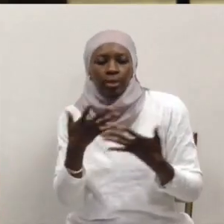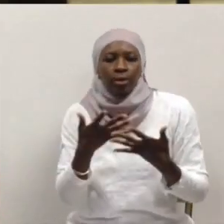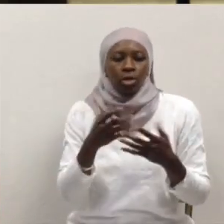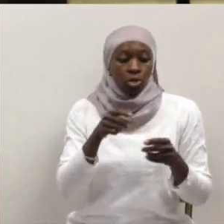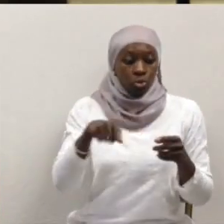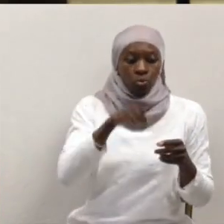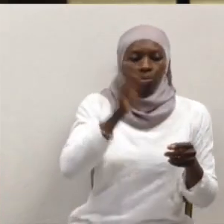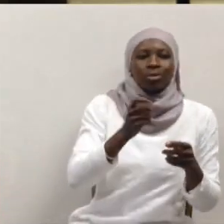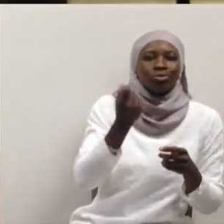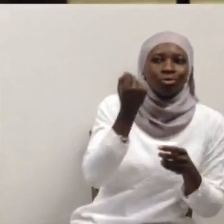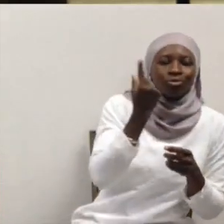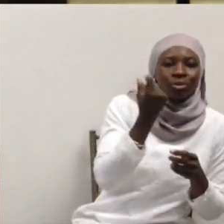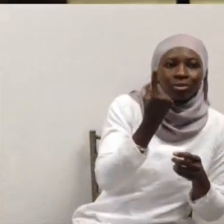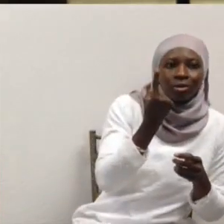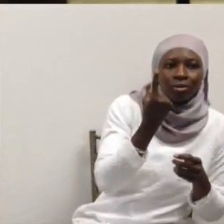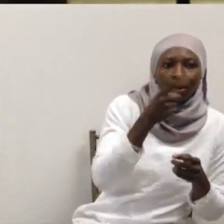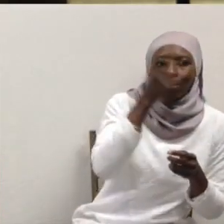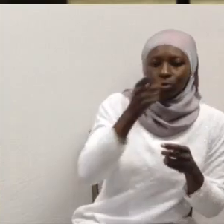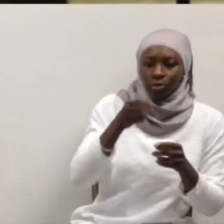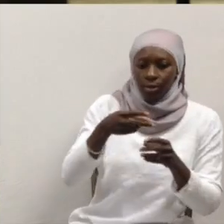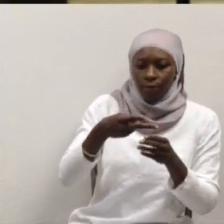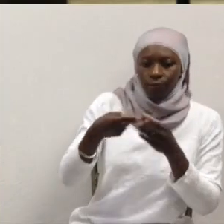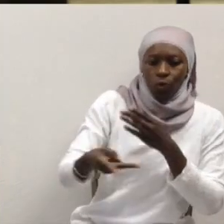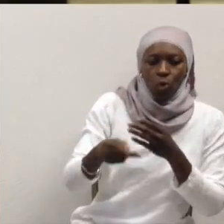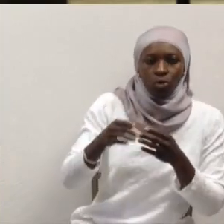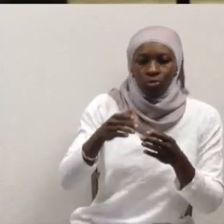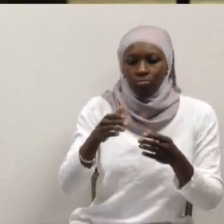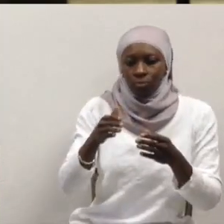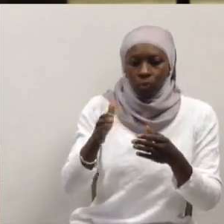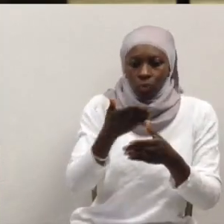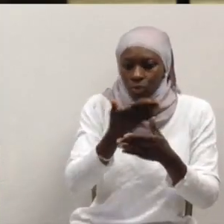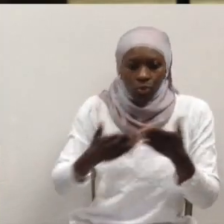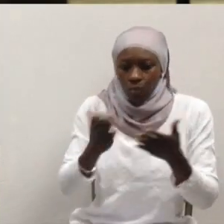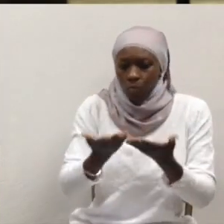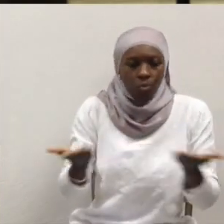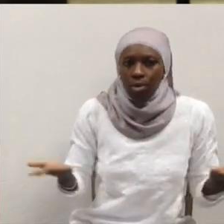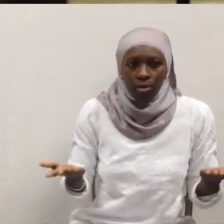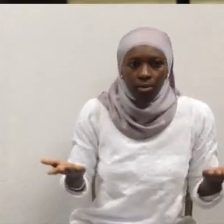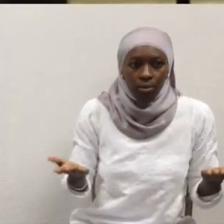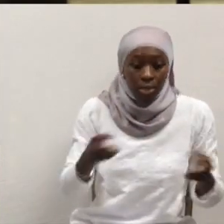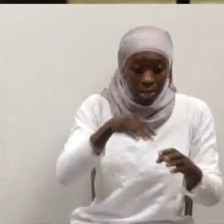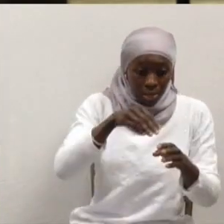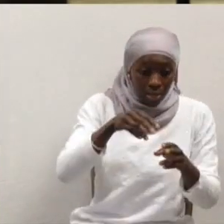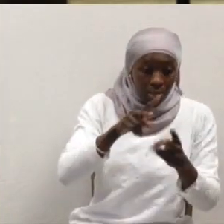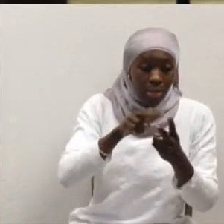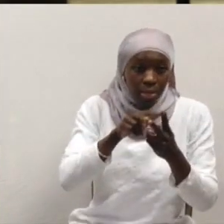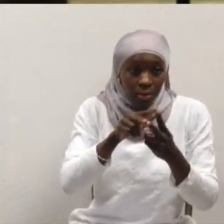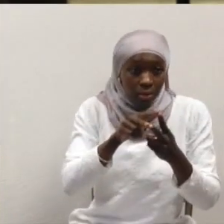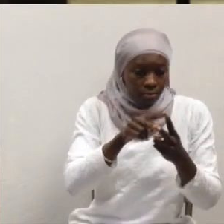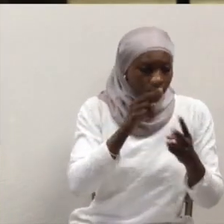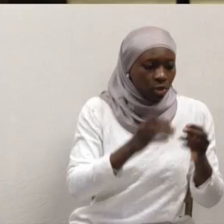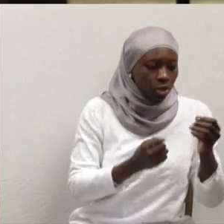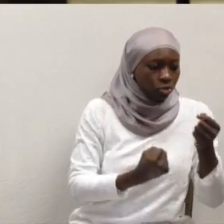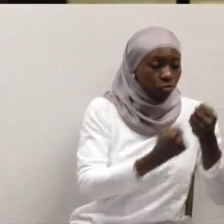to understand that they fall somewhere. So here the Quran is dividing the community into nothing but two